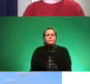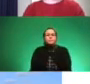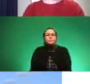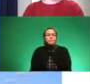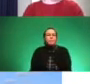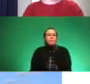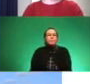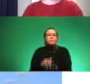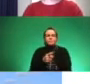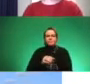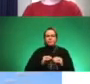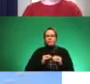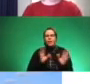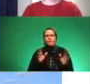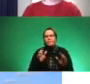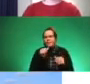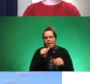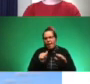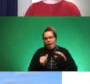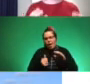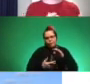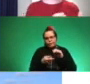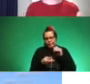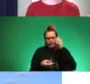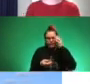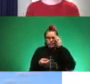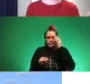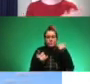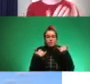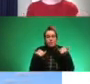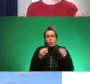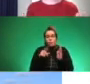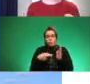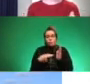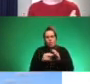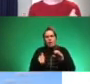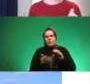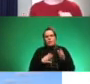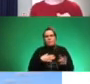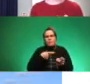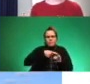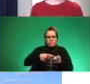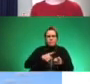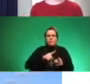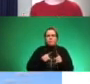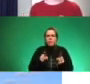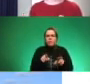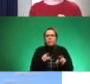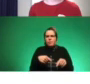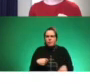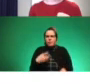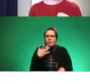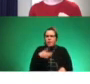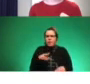This is obviously not Antarctica. And so my current role is Antarctica, and that's my specialty, but I've been really fortunate through